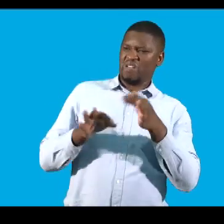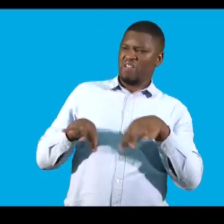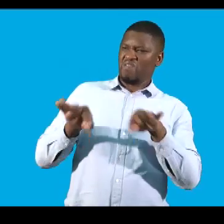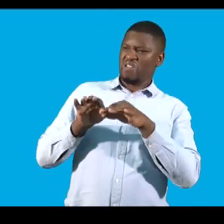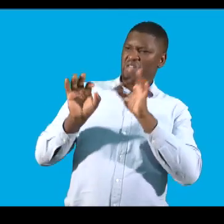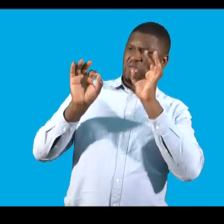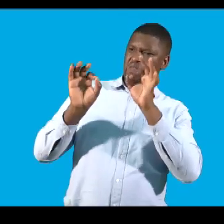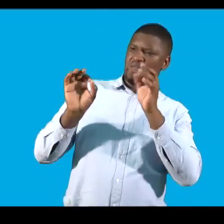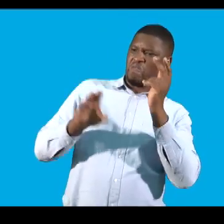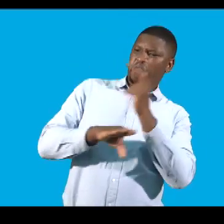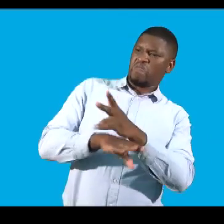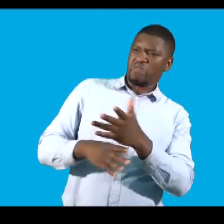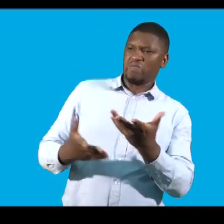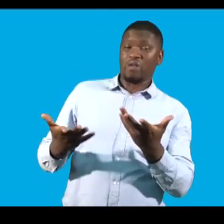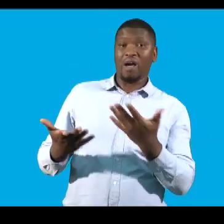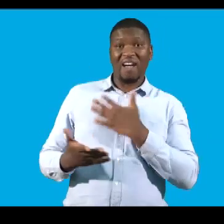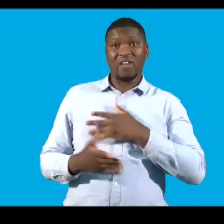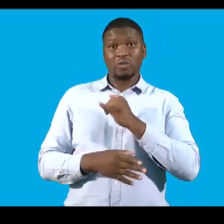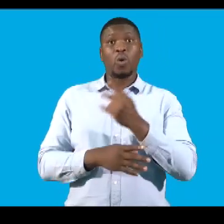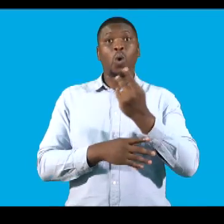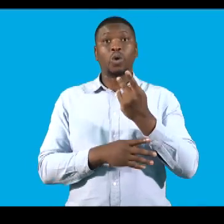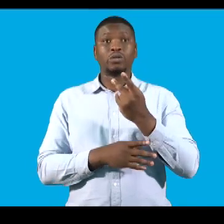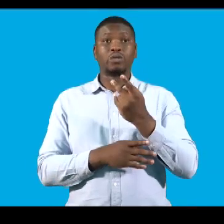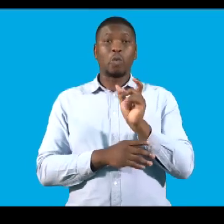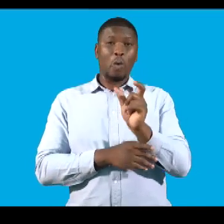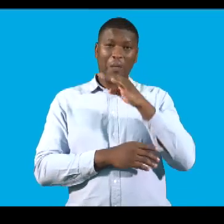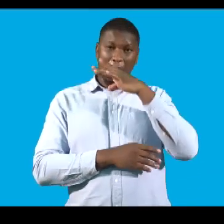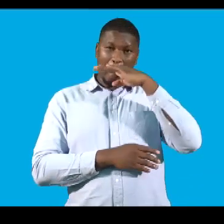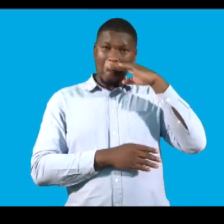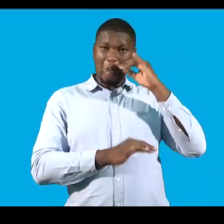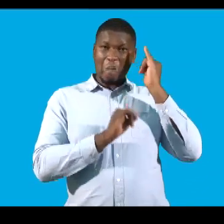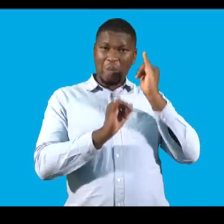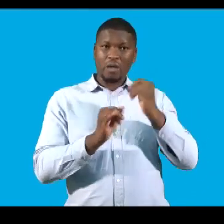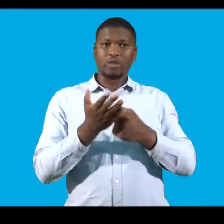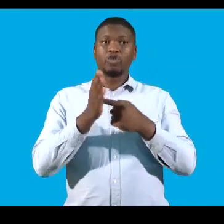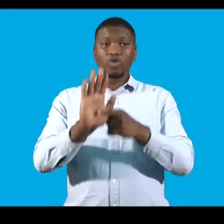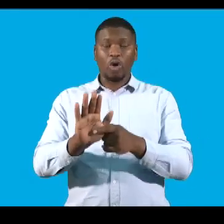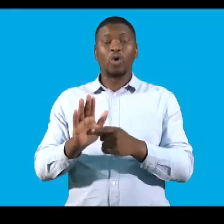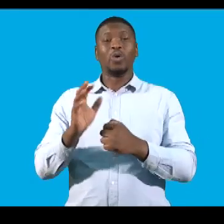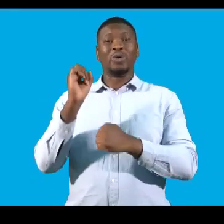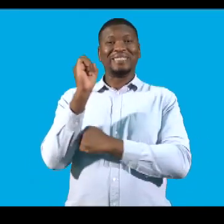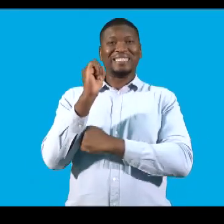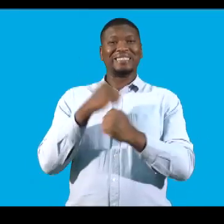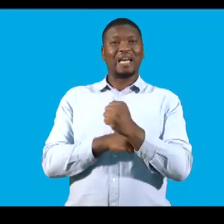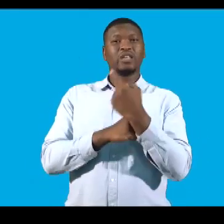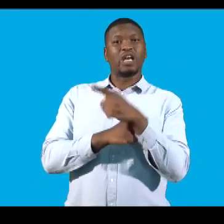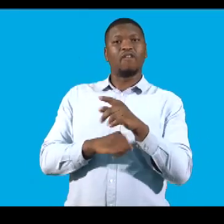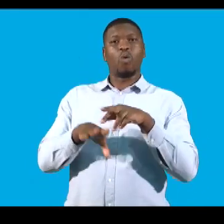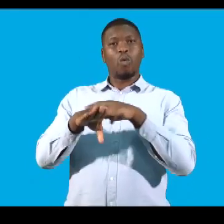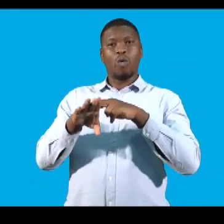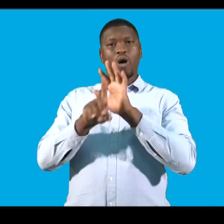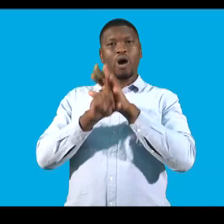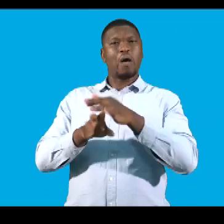value and they were seen as disposable. Stench might also imply that the apartheid system was rotten and